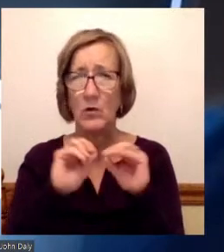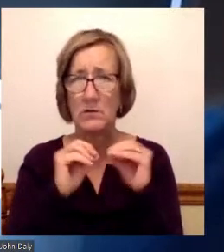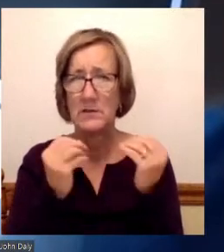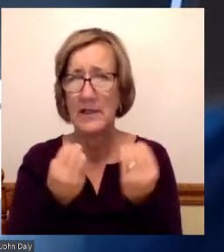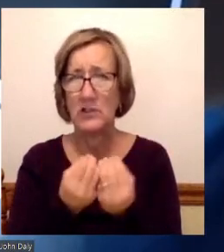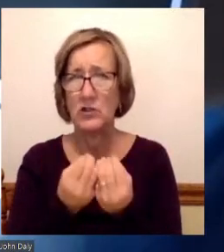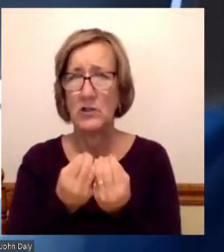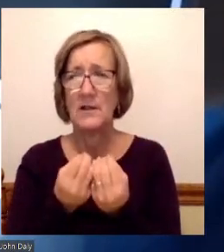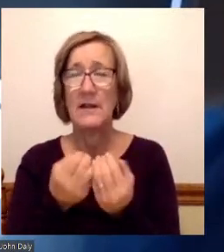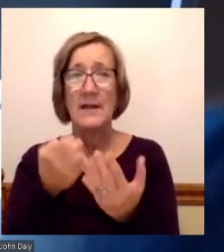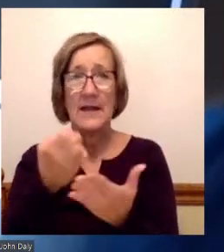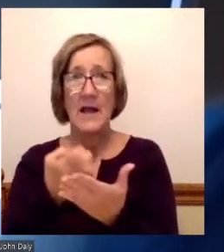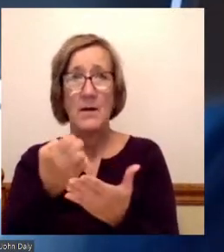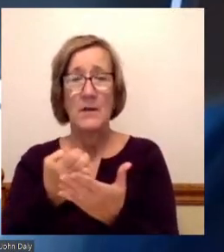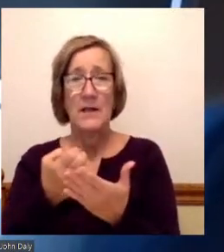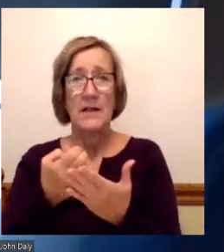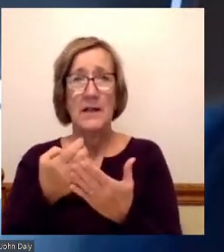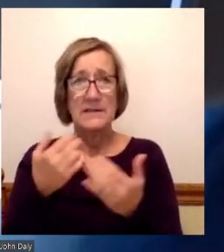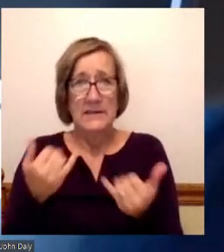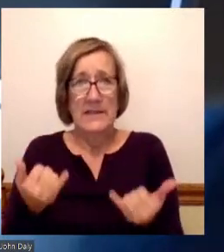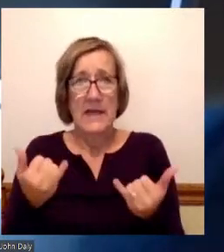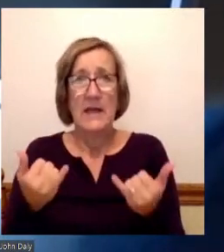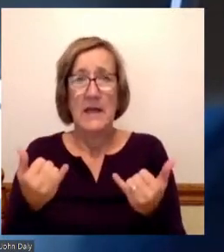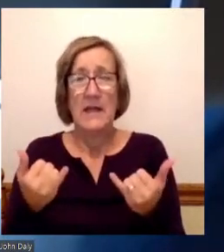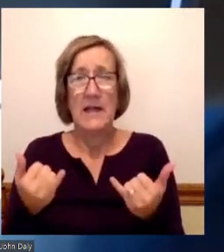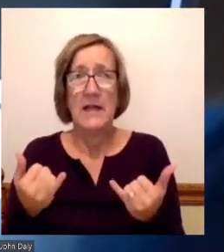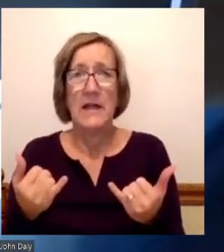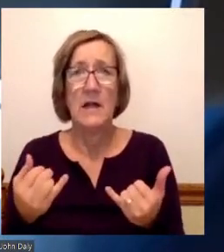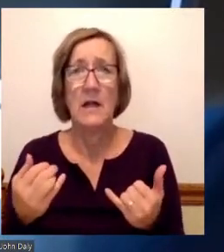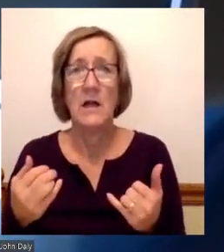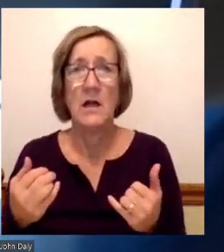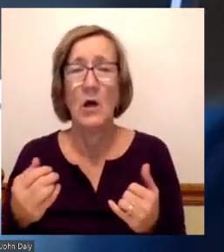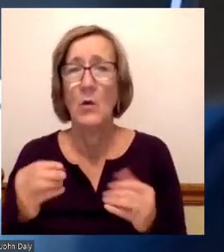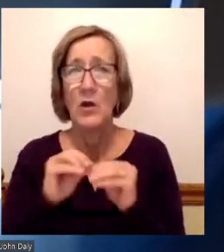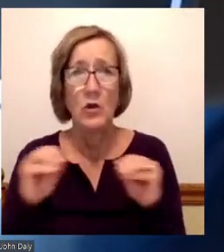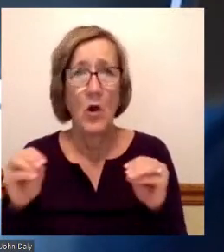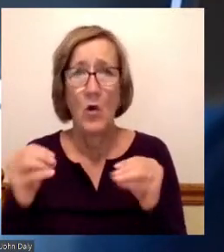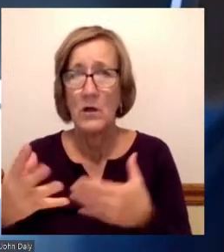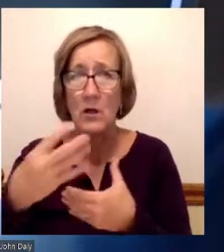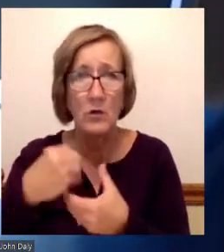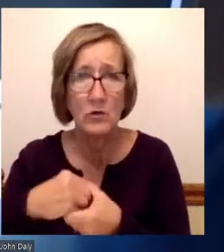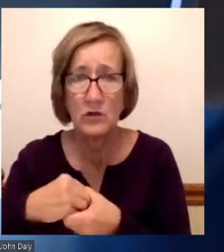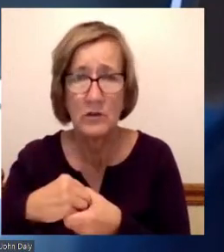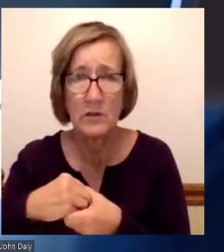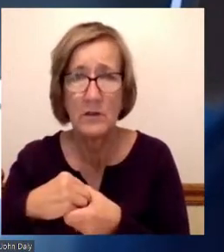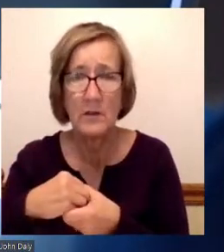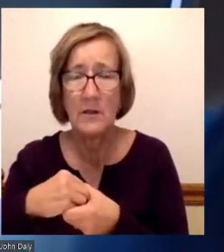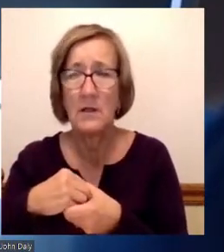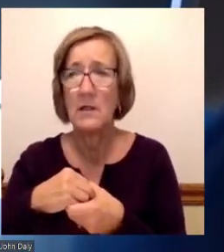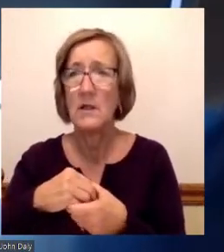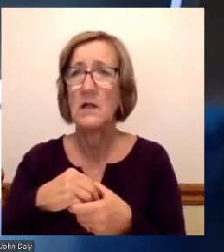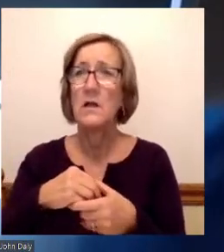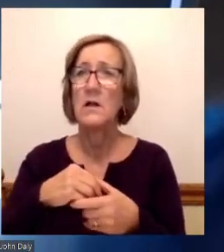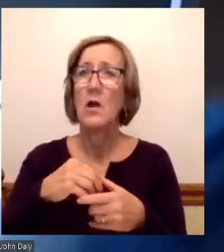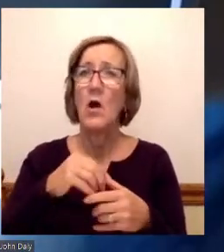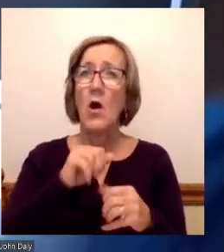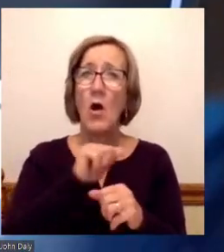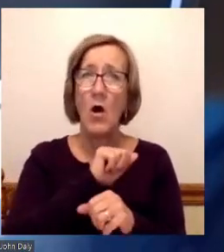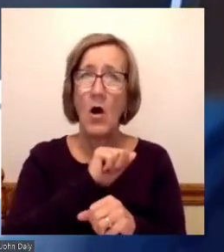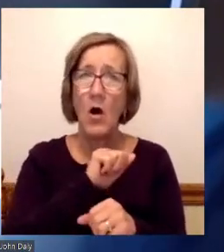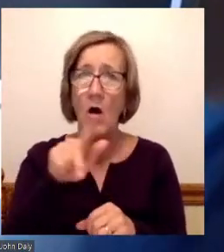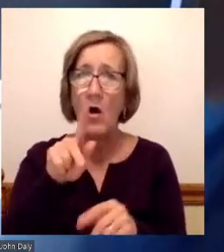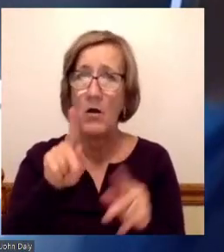economy in today's environment without inclusion of everyone's experience and everyone's